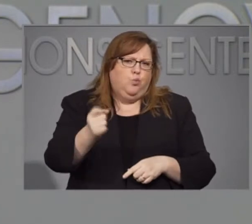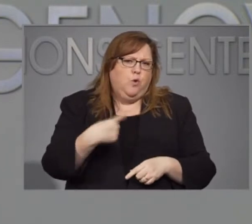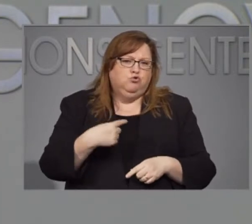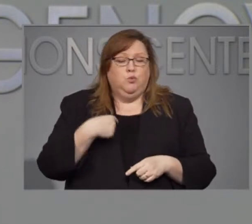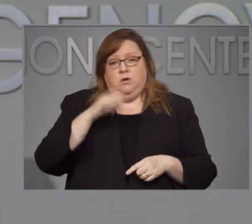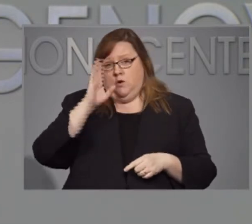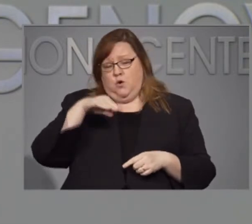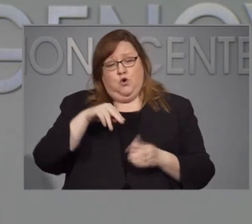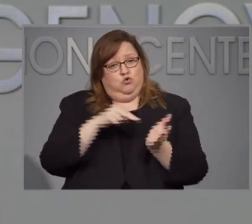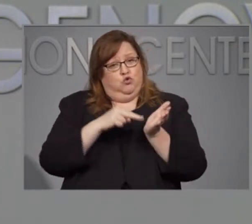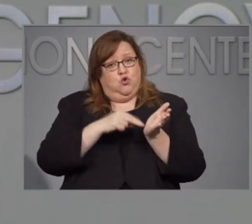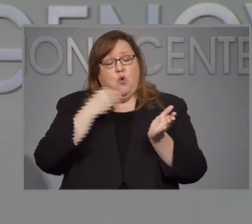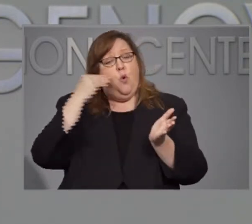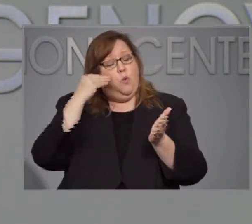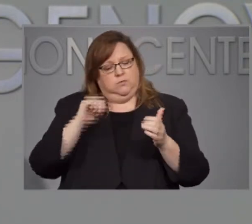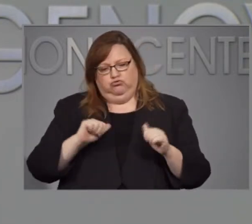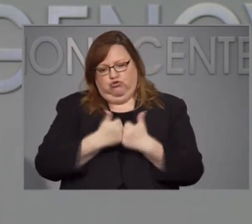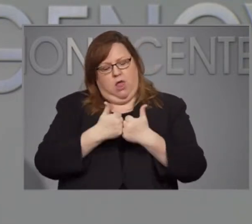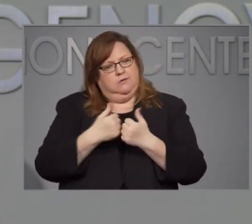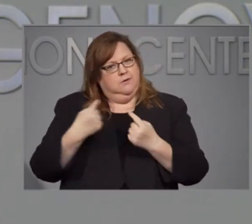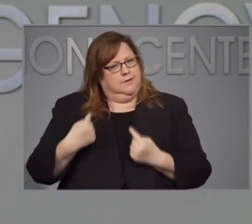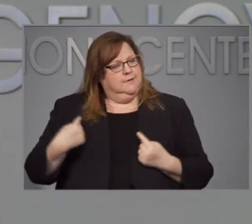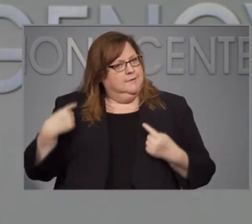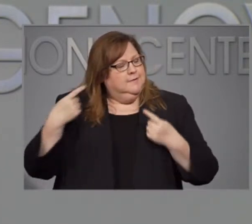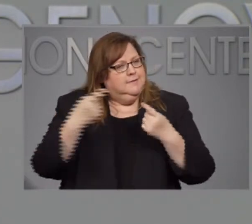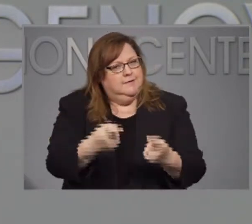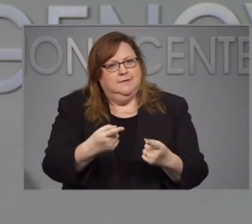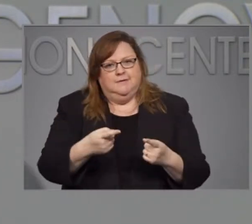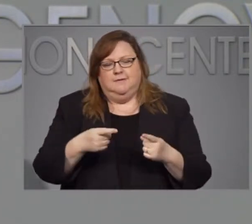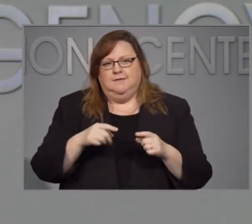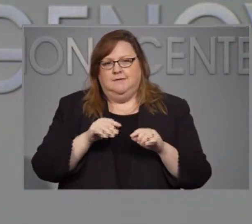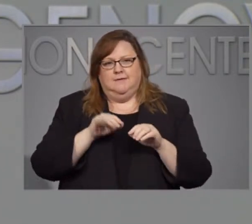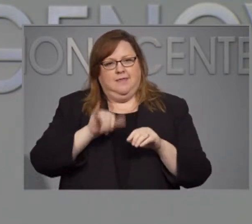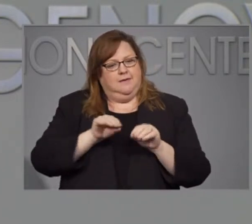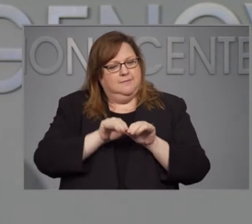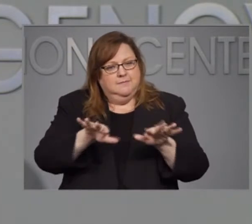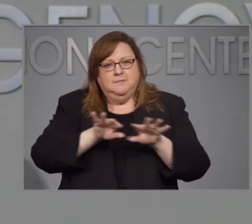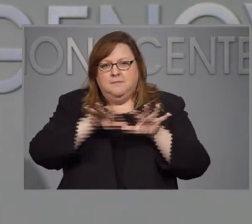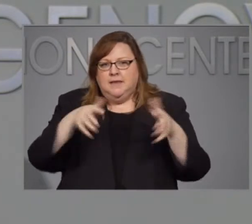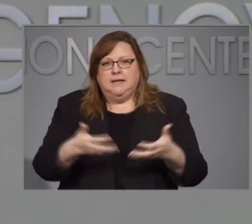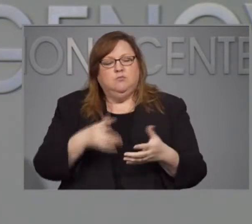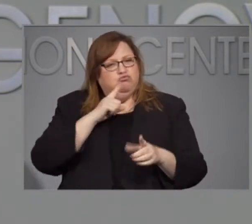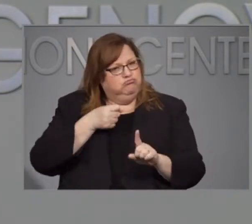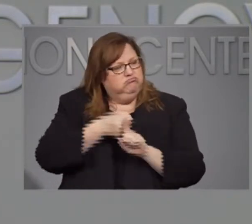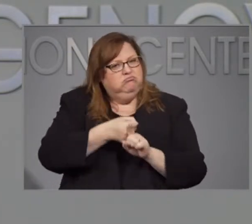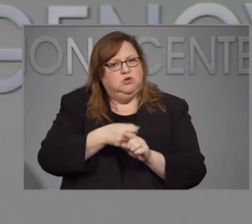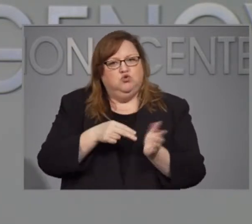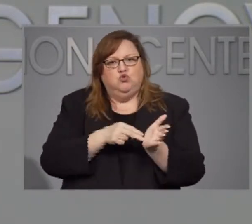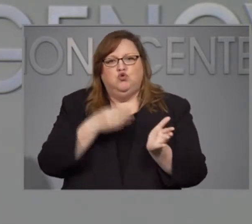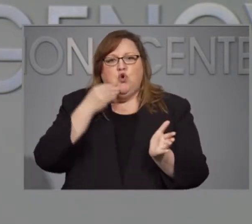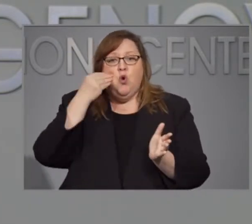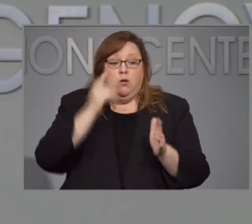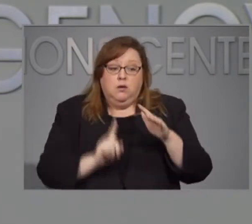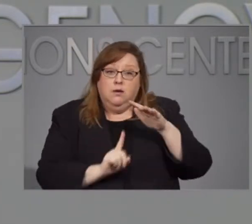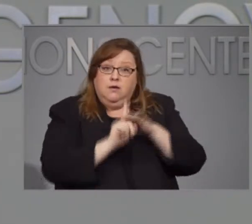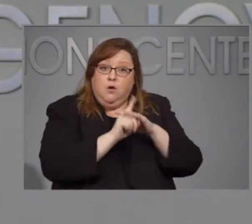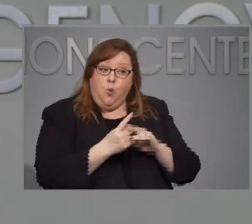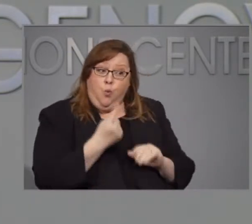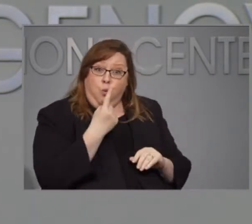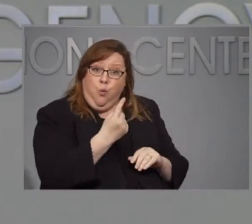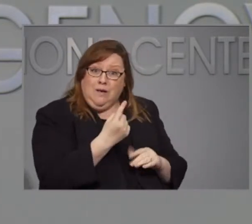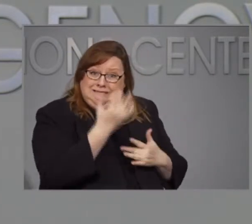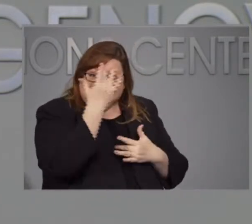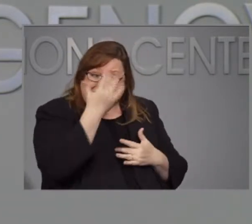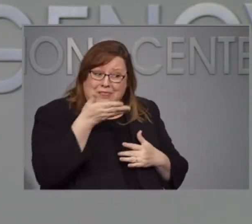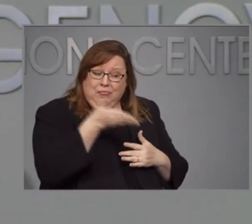this pandemic. We know once the virus is in our nursing homes, it's incredibly hard to contain. It's why we've